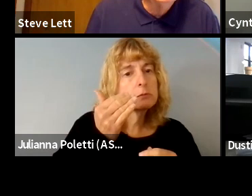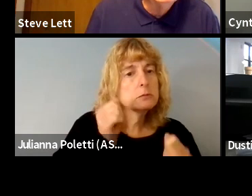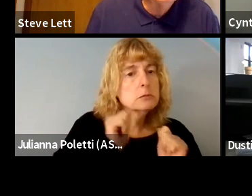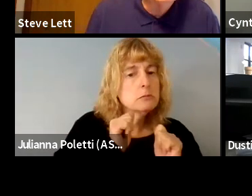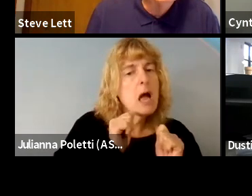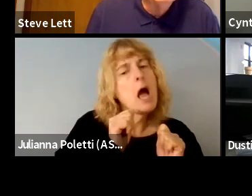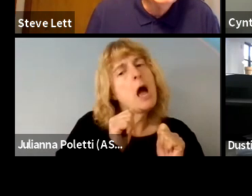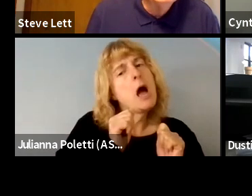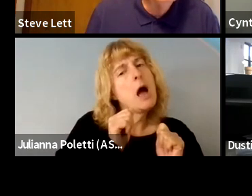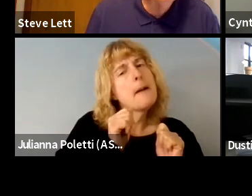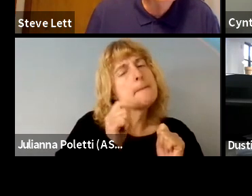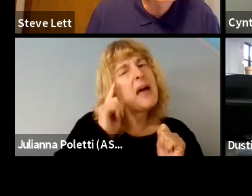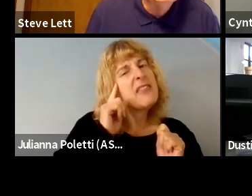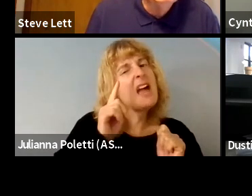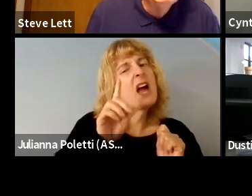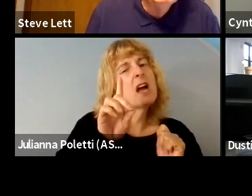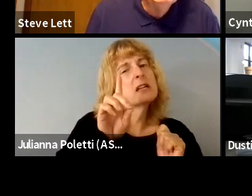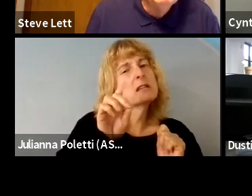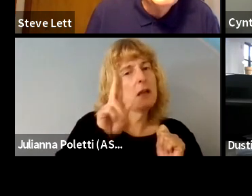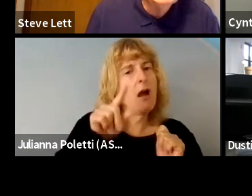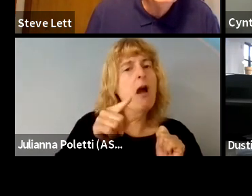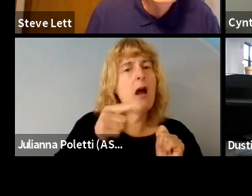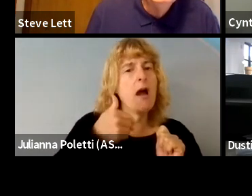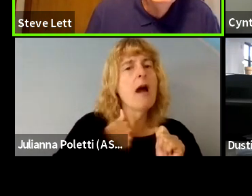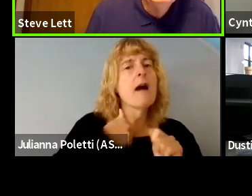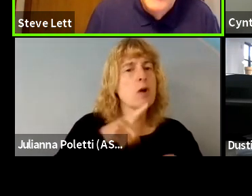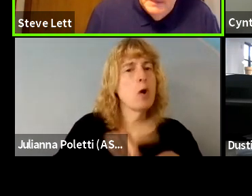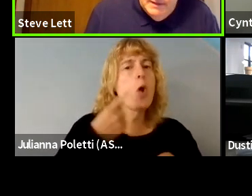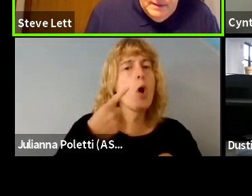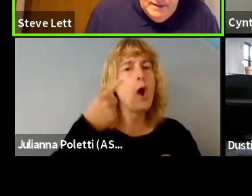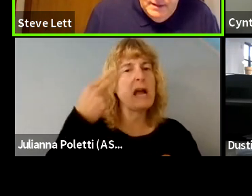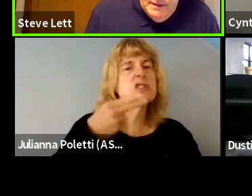I think Doug's got a long history in management.